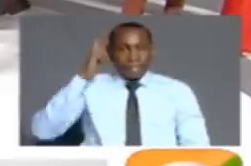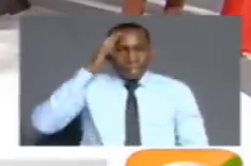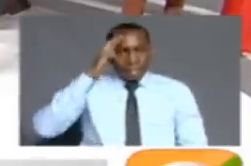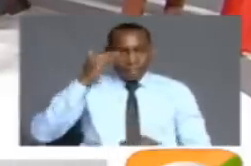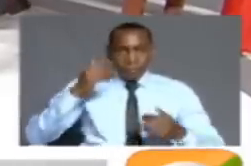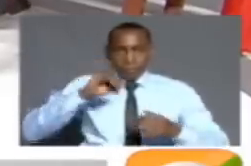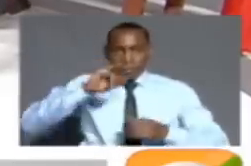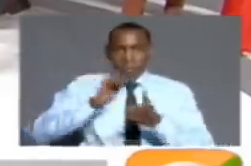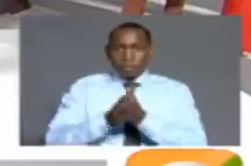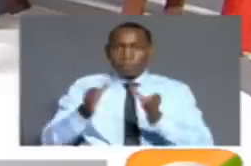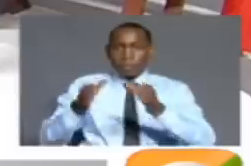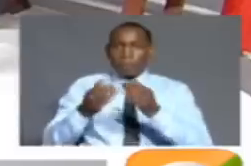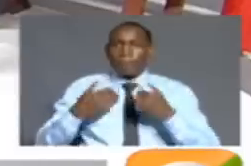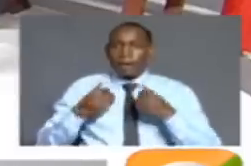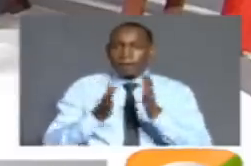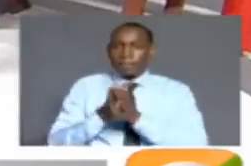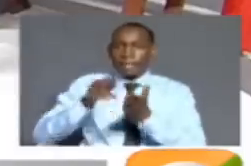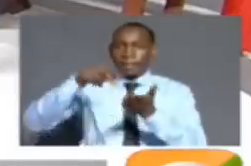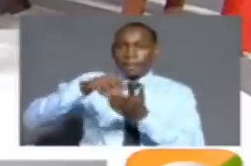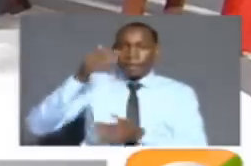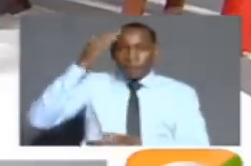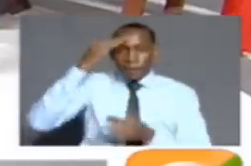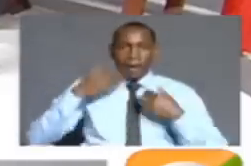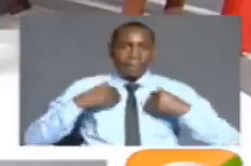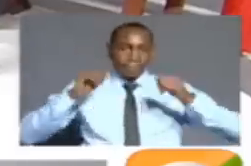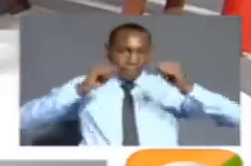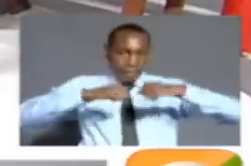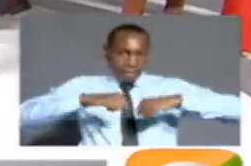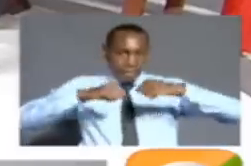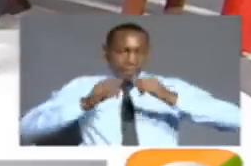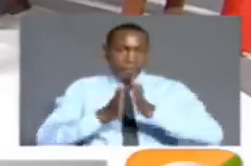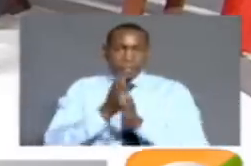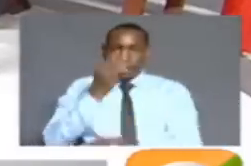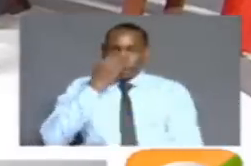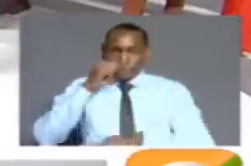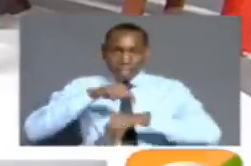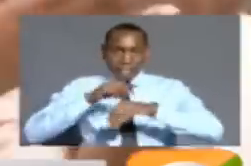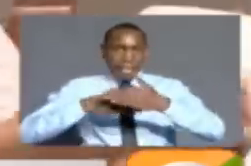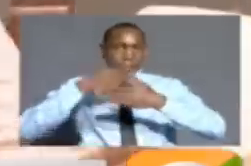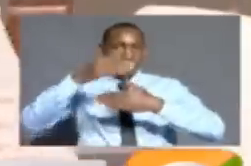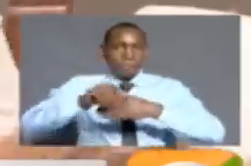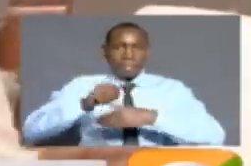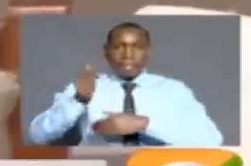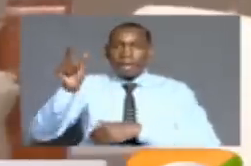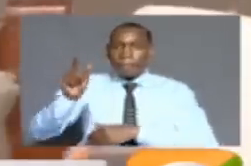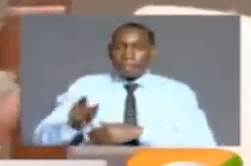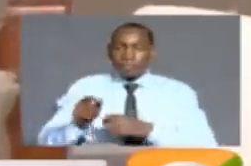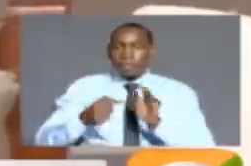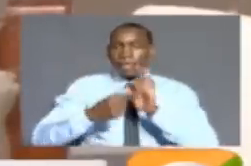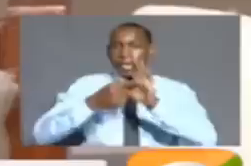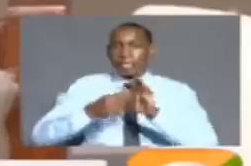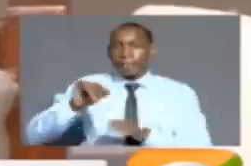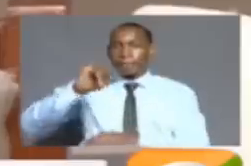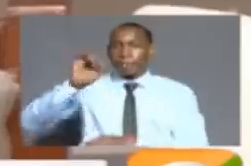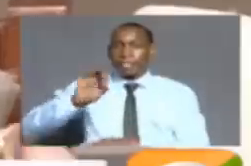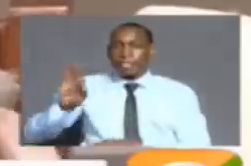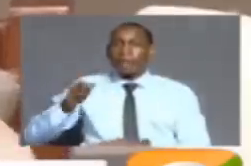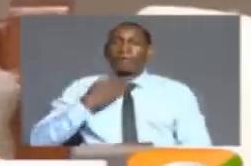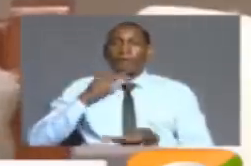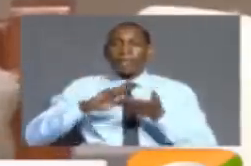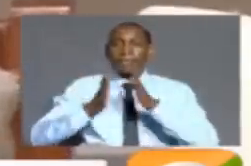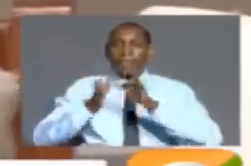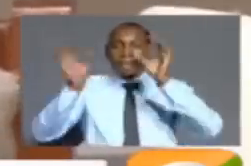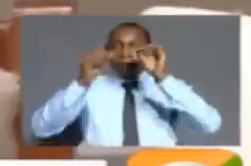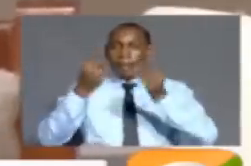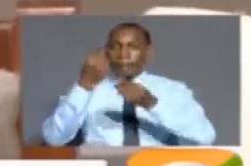will have a candidate, we also, as much as we know, we have an agreement for him. When the time comes and somebody like you, Jeff, decides you want to run for president, you will